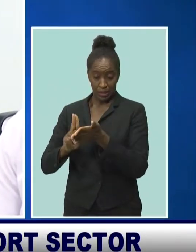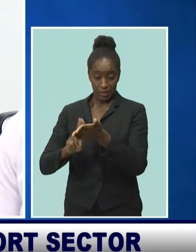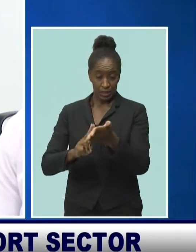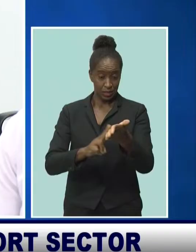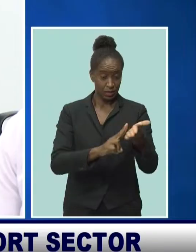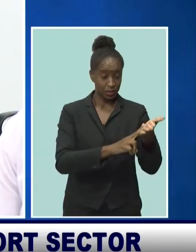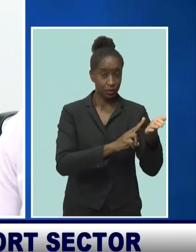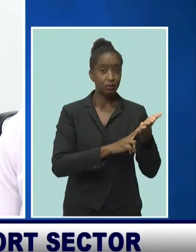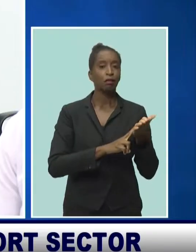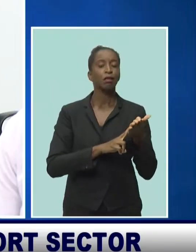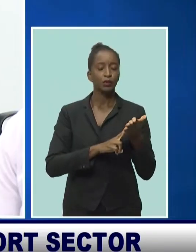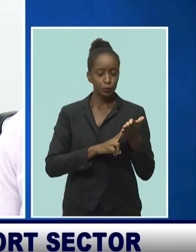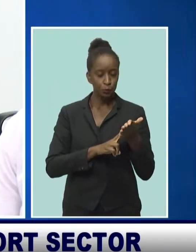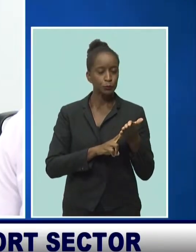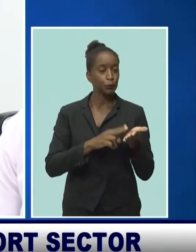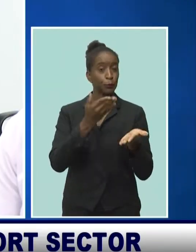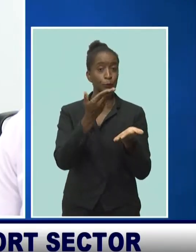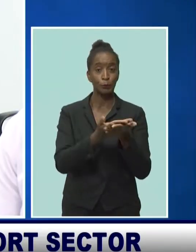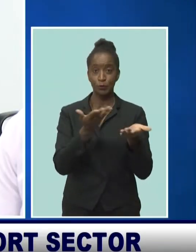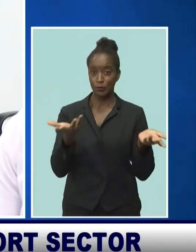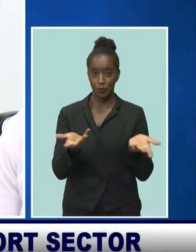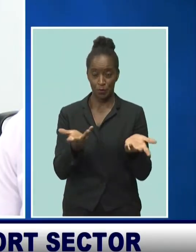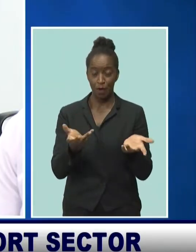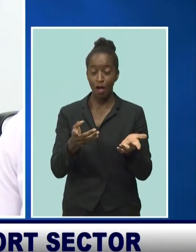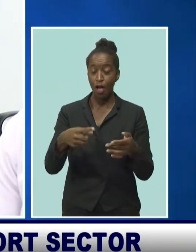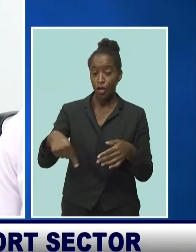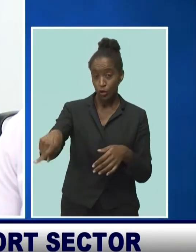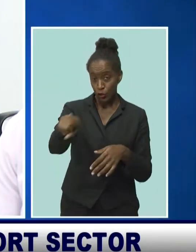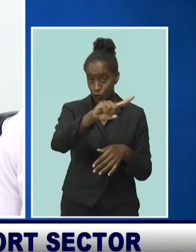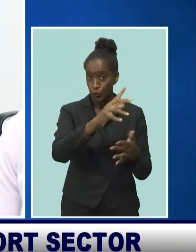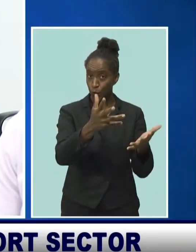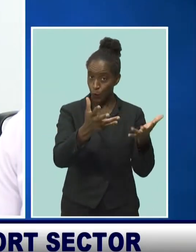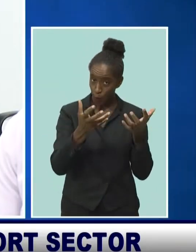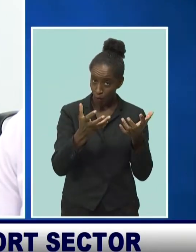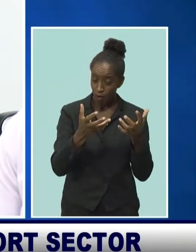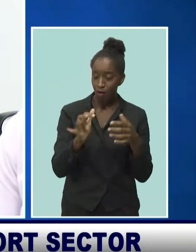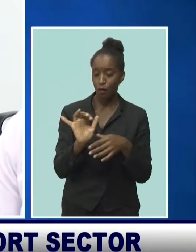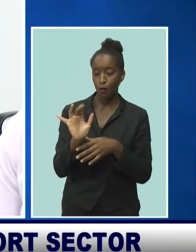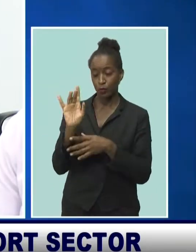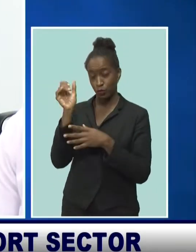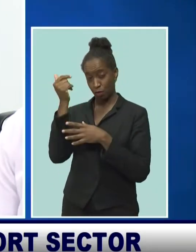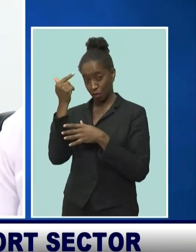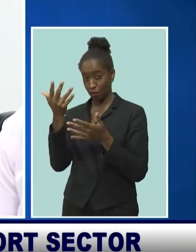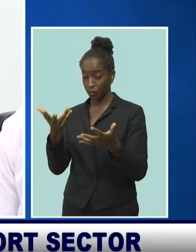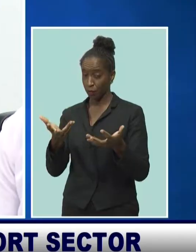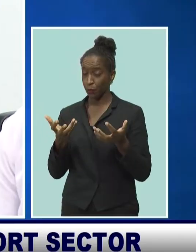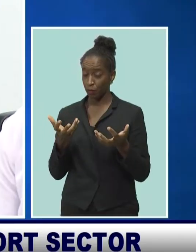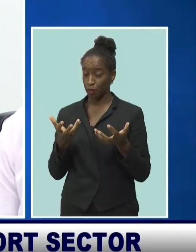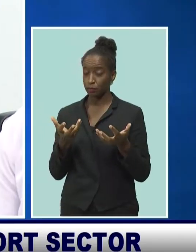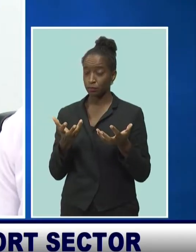government of Barbados, to foster a sector that can indeed